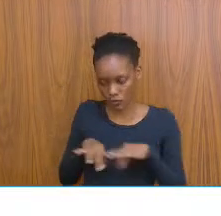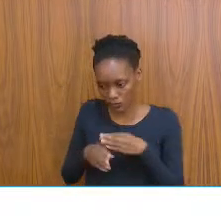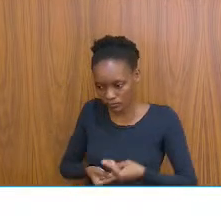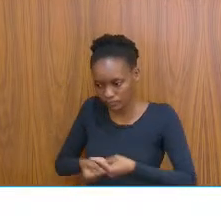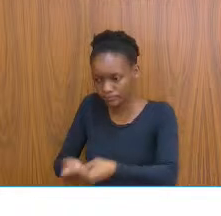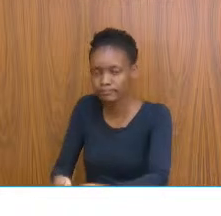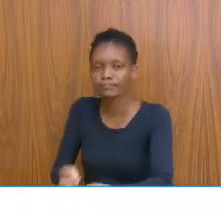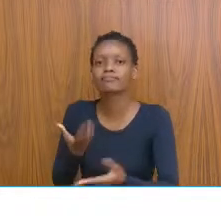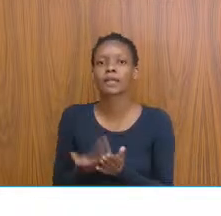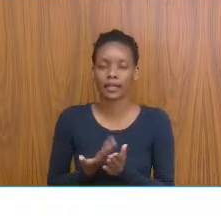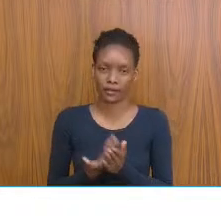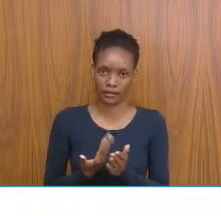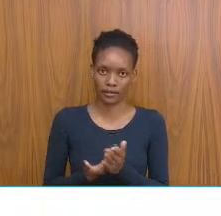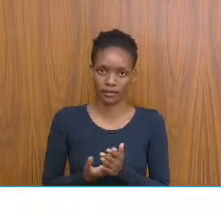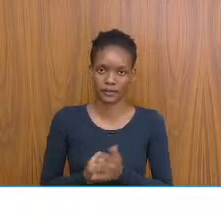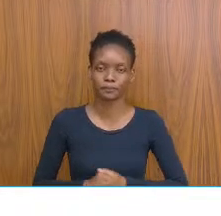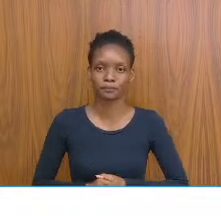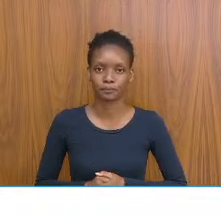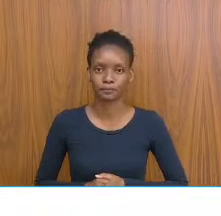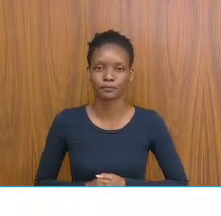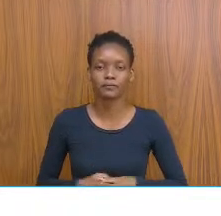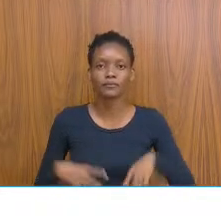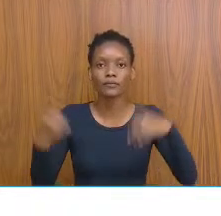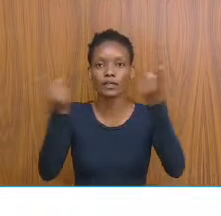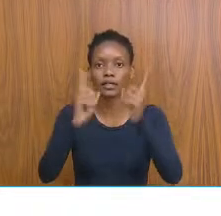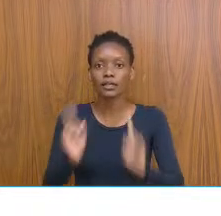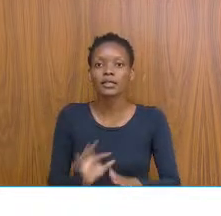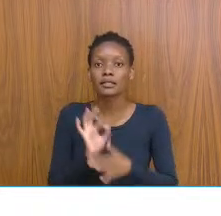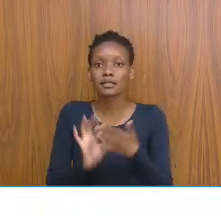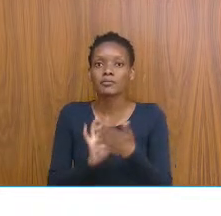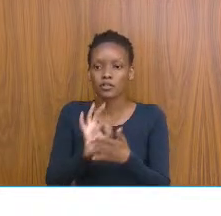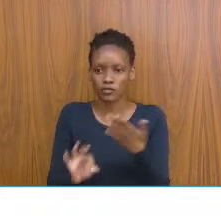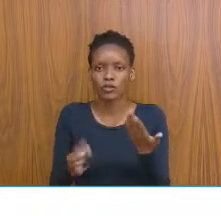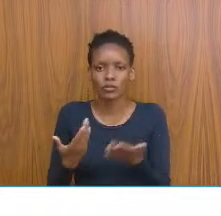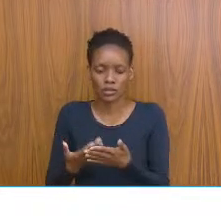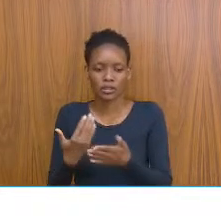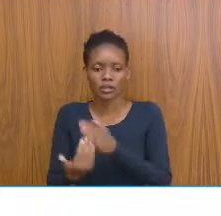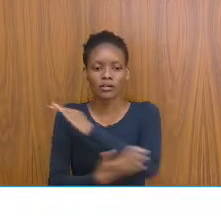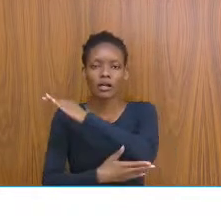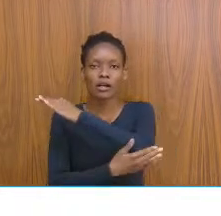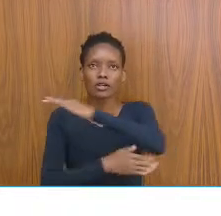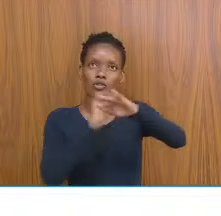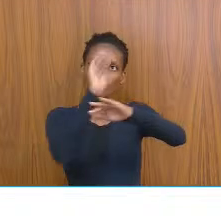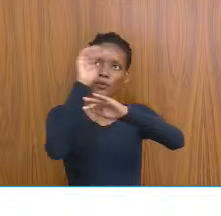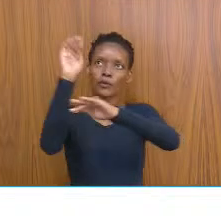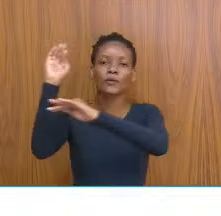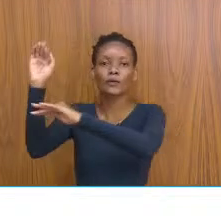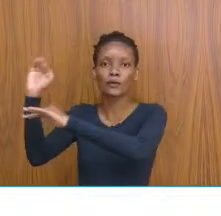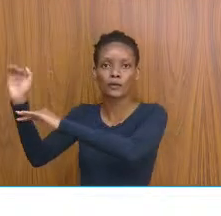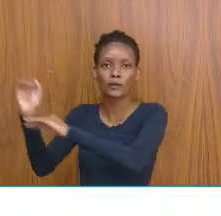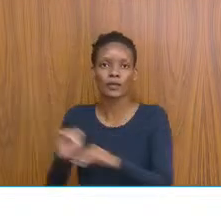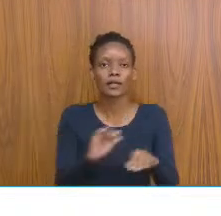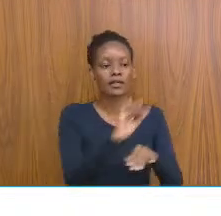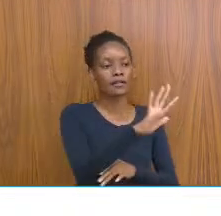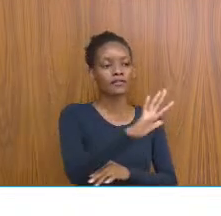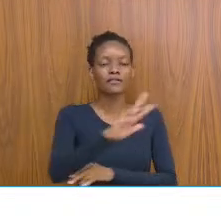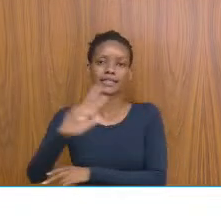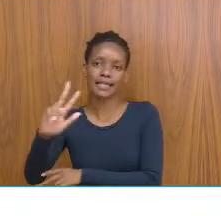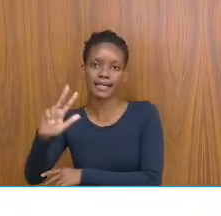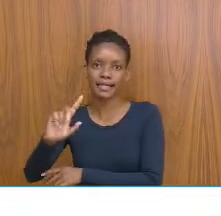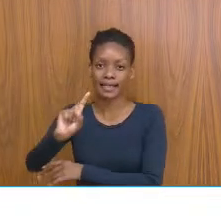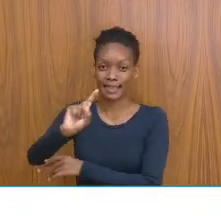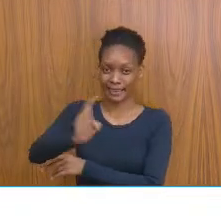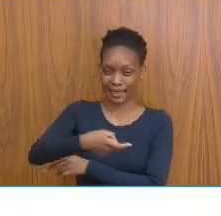Special votes will also be administered at South Africa's diplomatic missions abroad to service 58,000